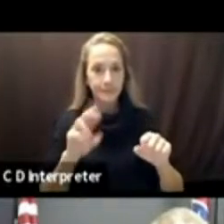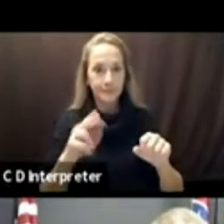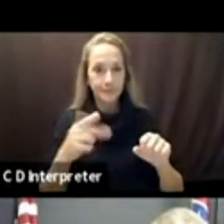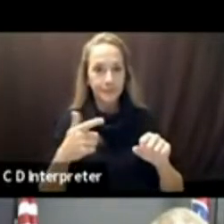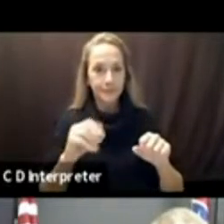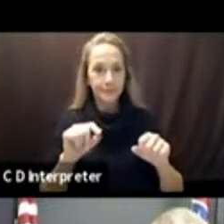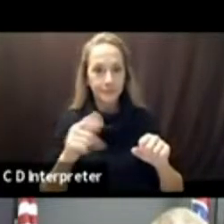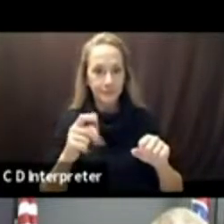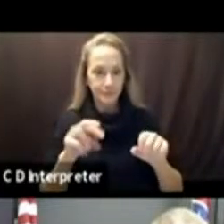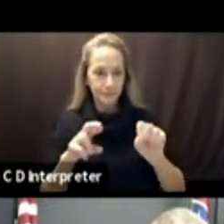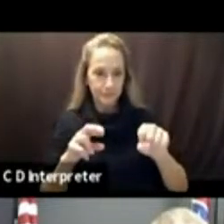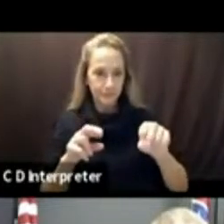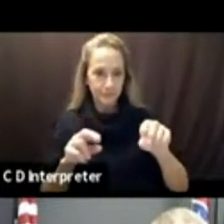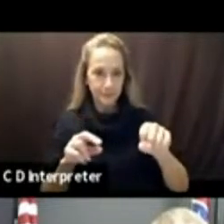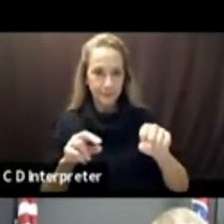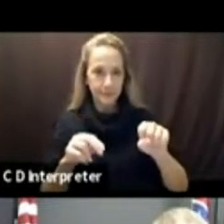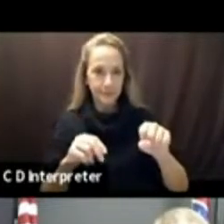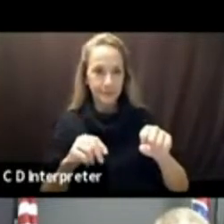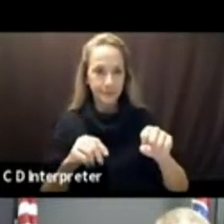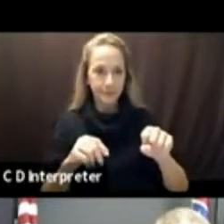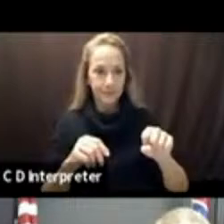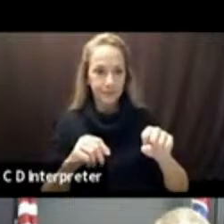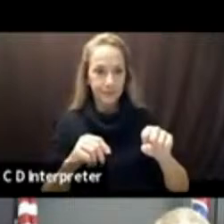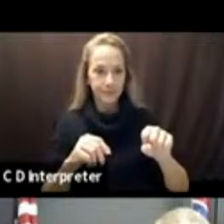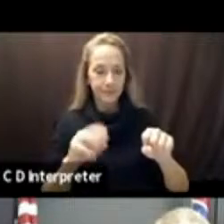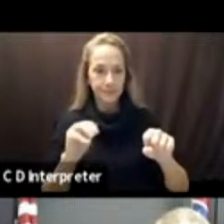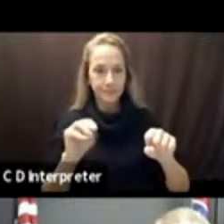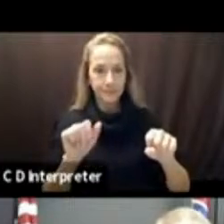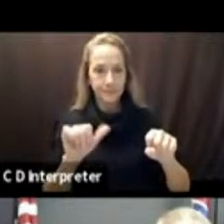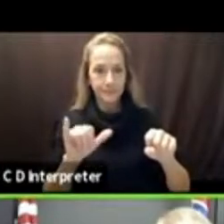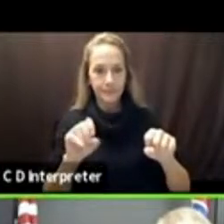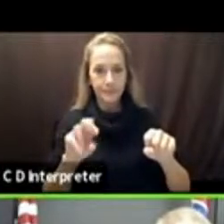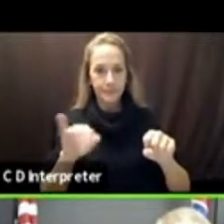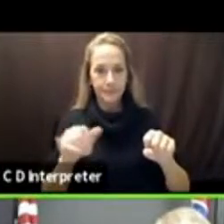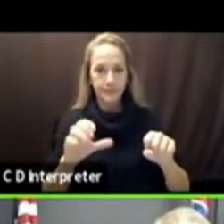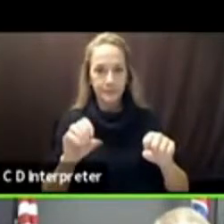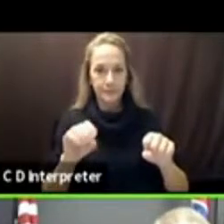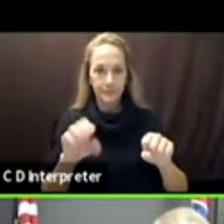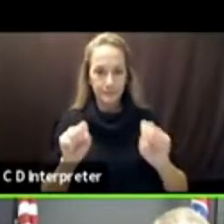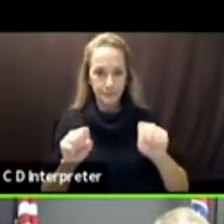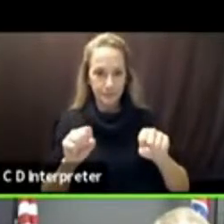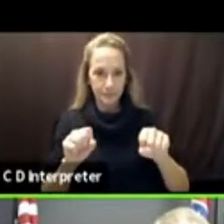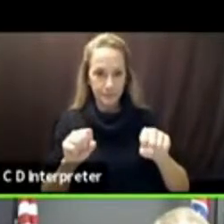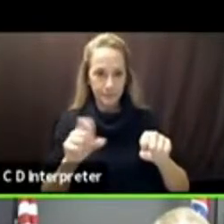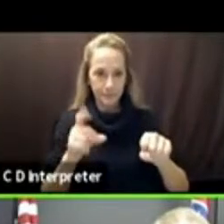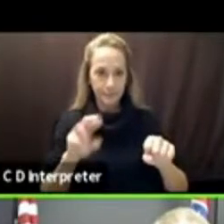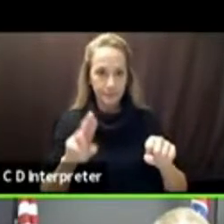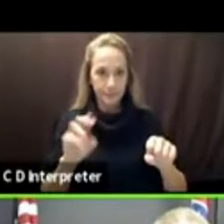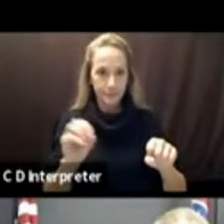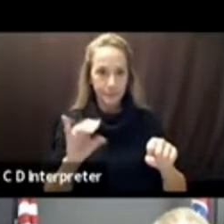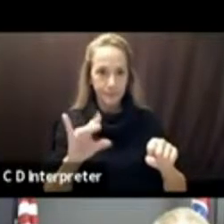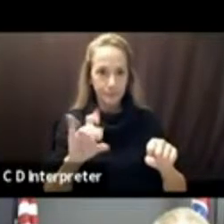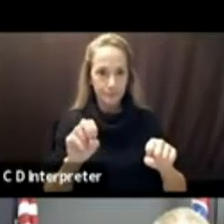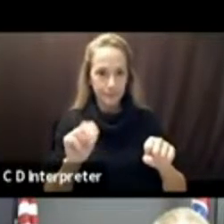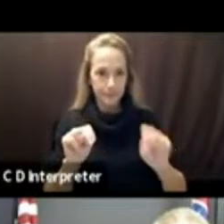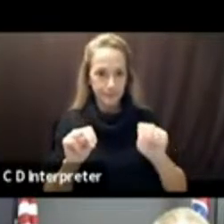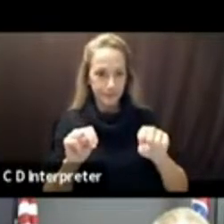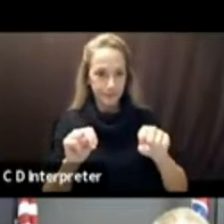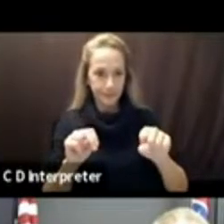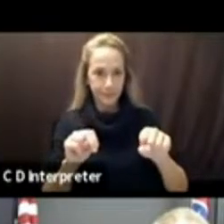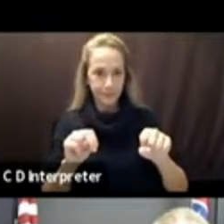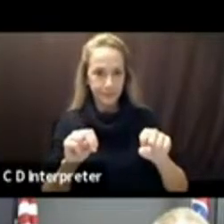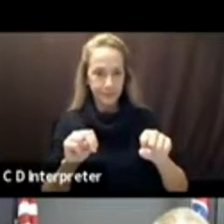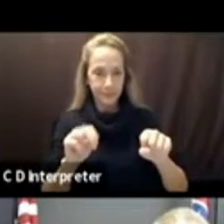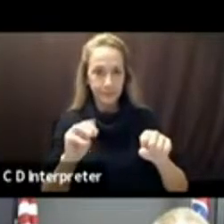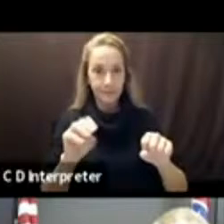Yes. Mayor Jacobs. Yes. Dr. O'Brien, Yes.